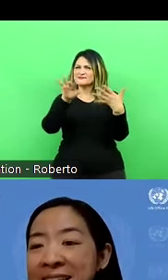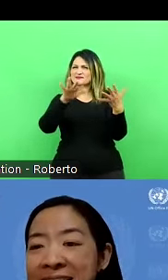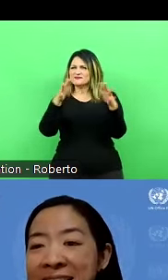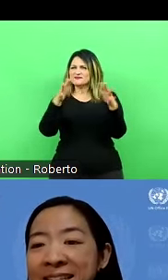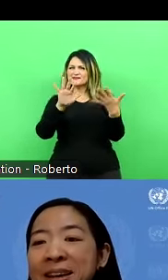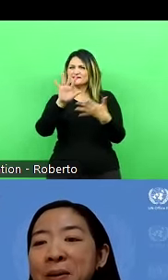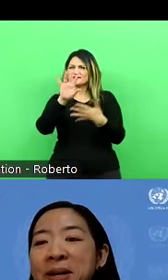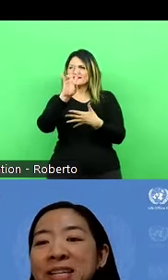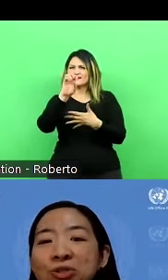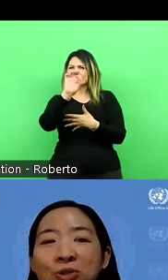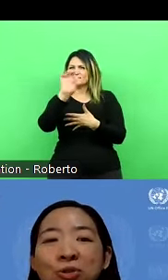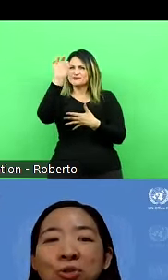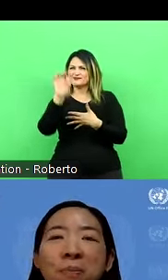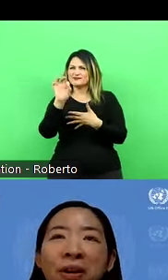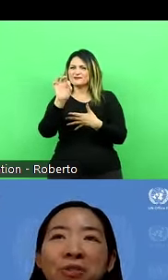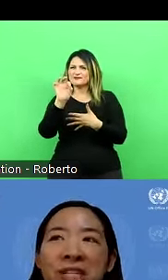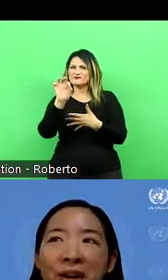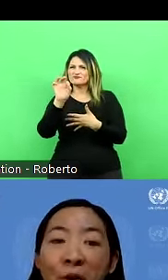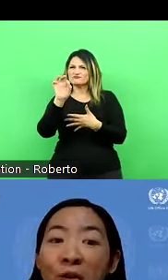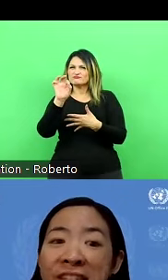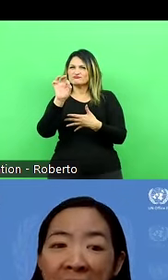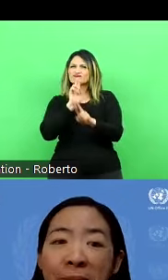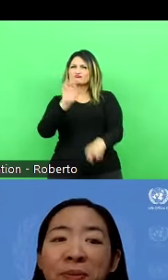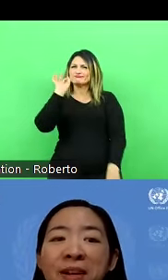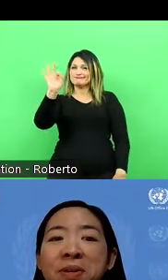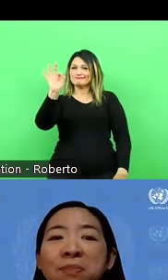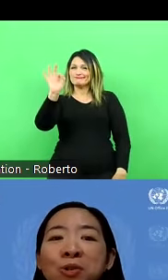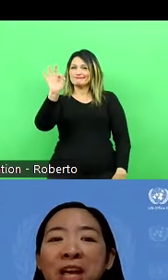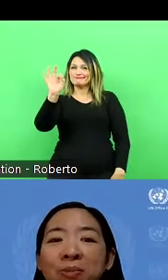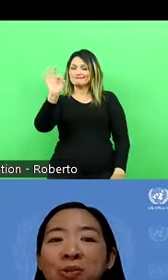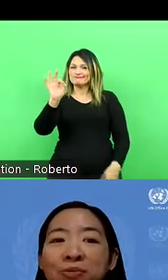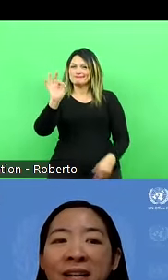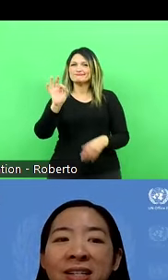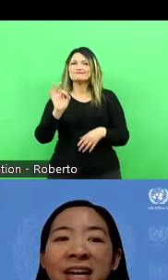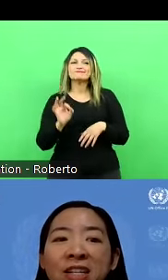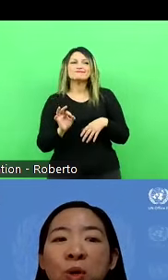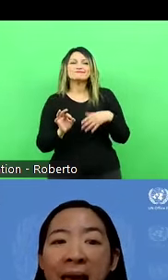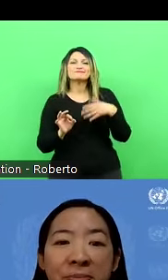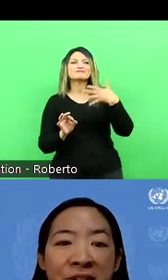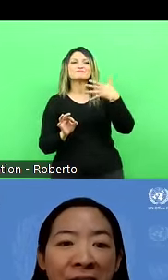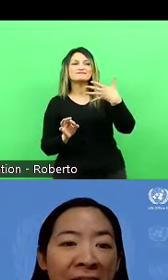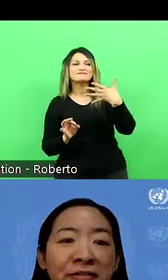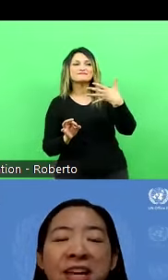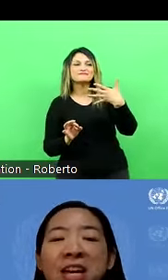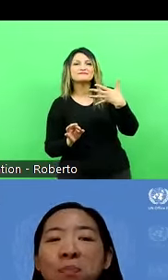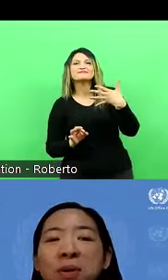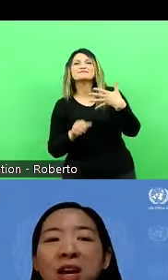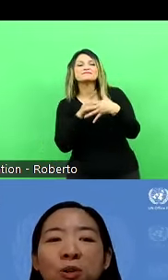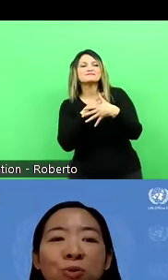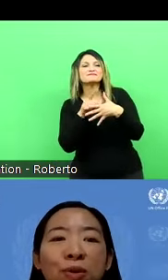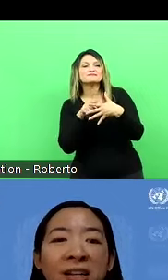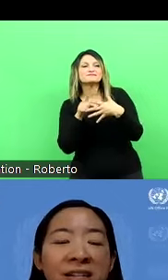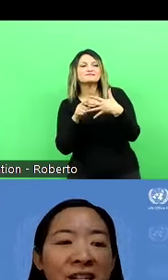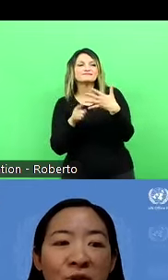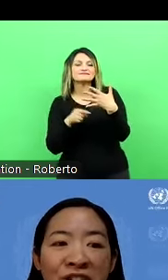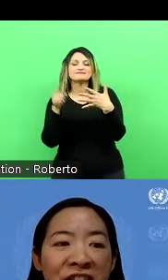against other cities, but it's used to compare yourself over time and be able to help you to recognize what gaps you have, be able